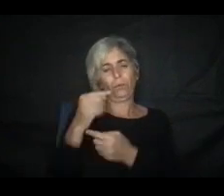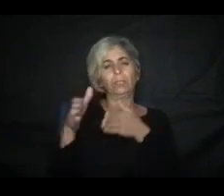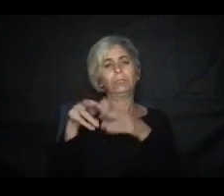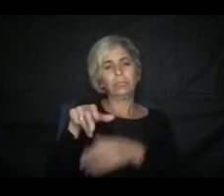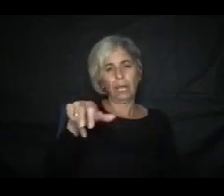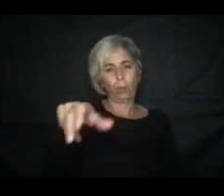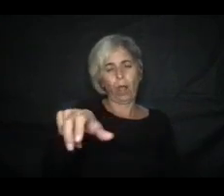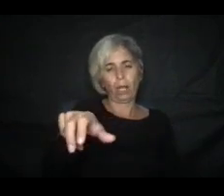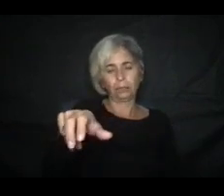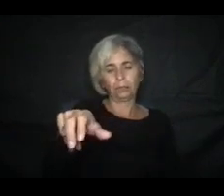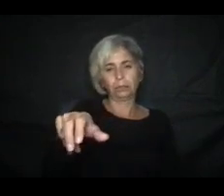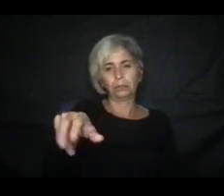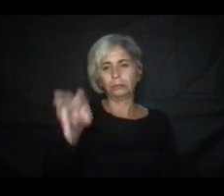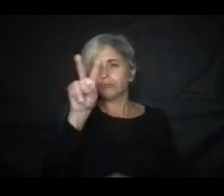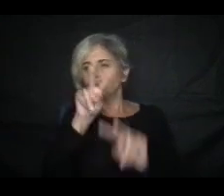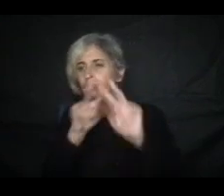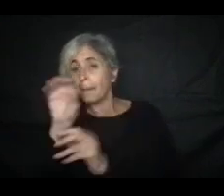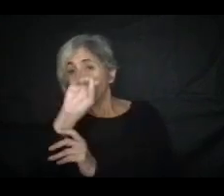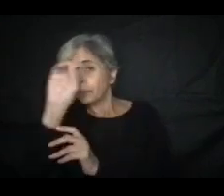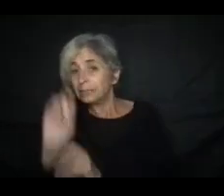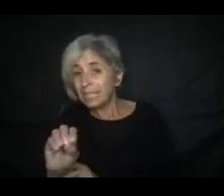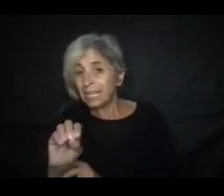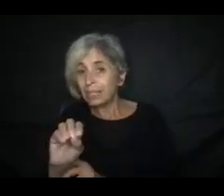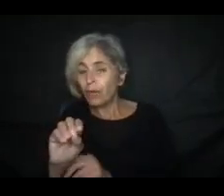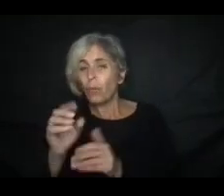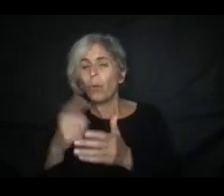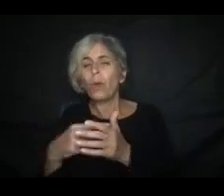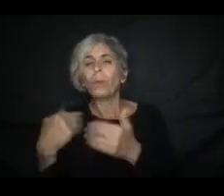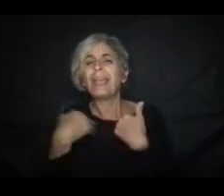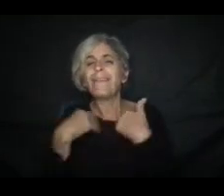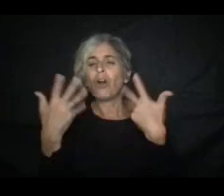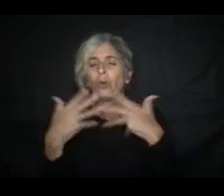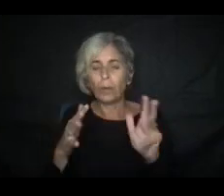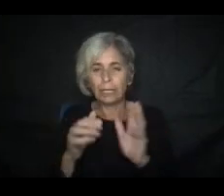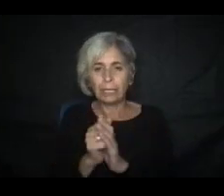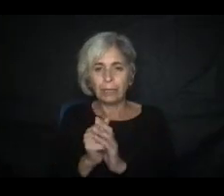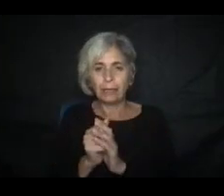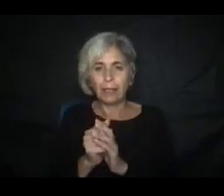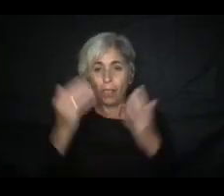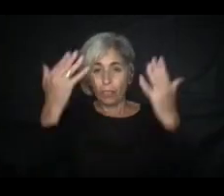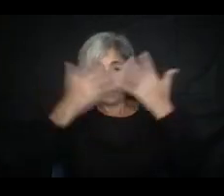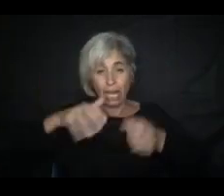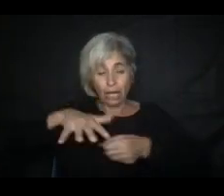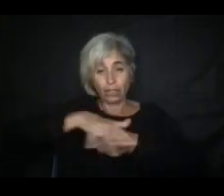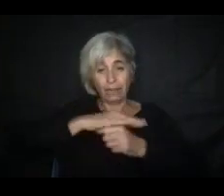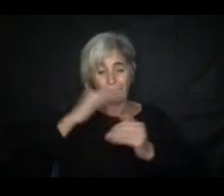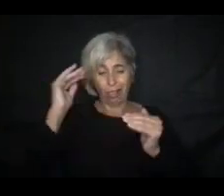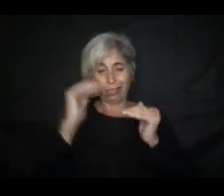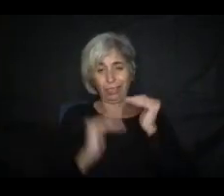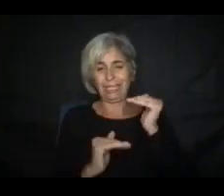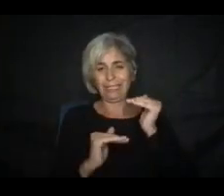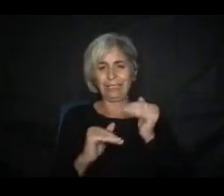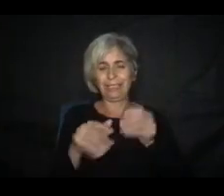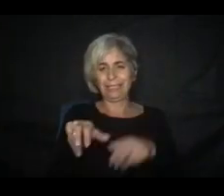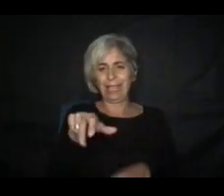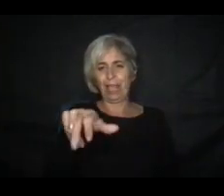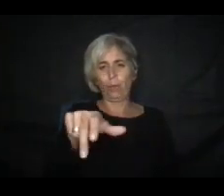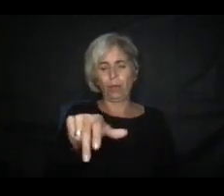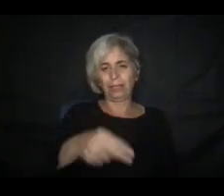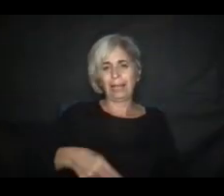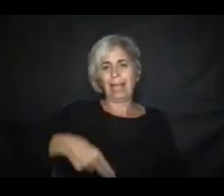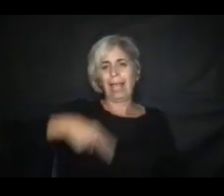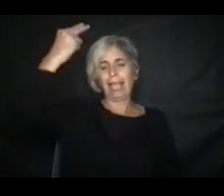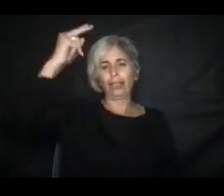mapping the percent of existing sidewalks. So your darker areas have the least amount of sidewalks and probably a higher